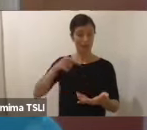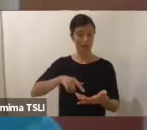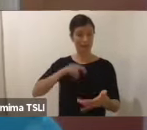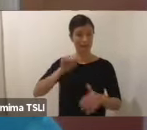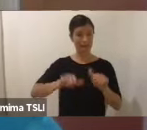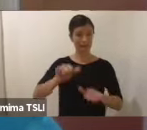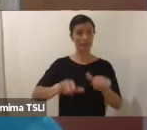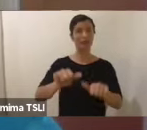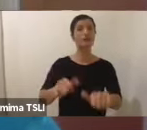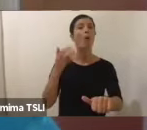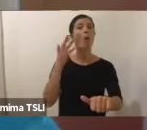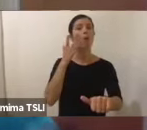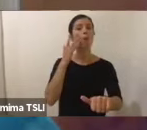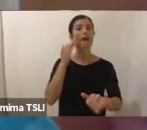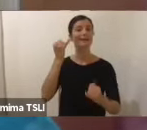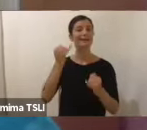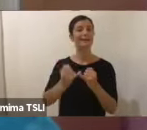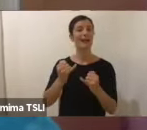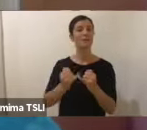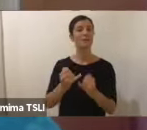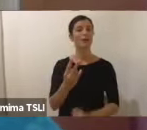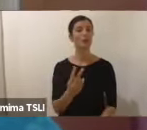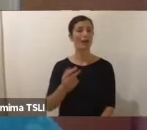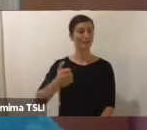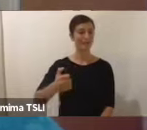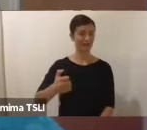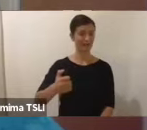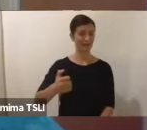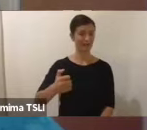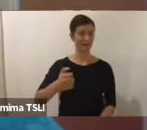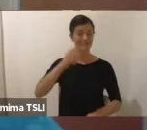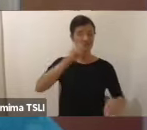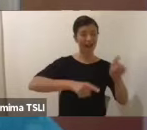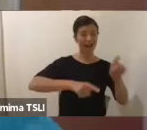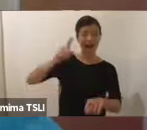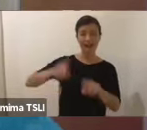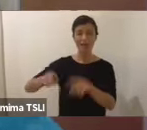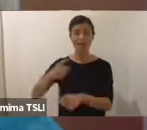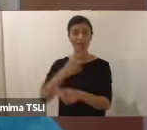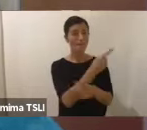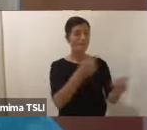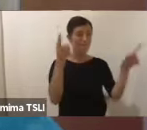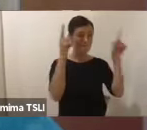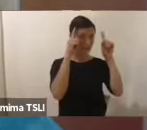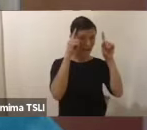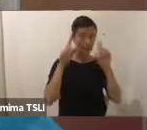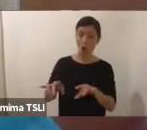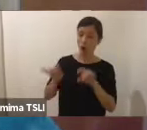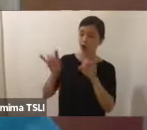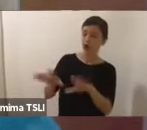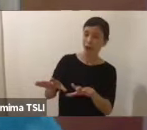september the 26th which will be very diverse from mexico to australia to new zealand to europe to india